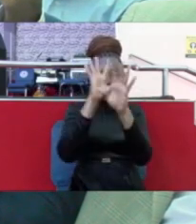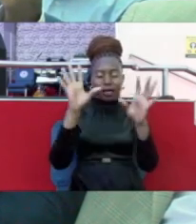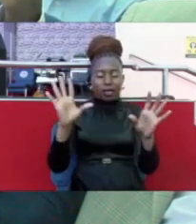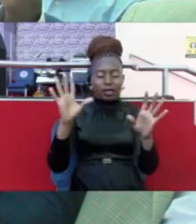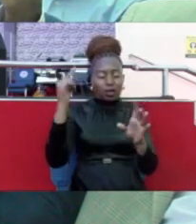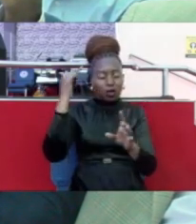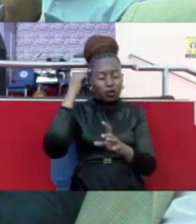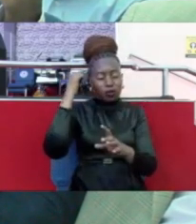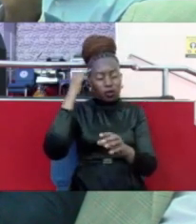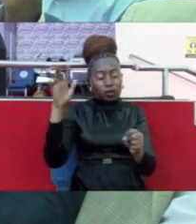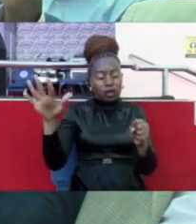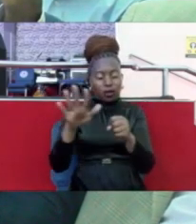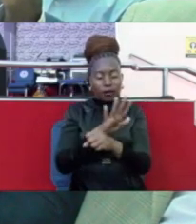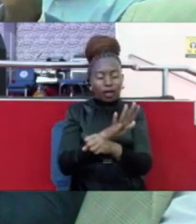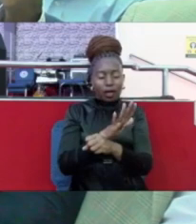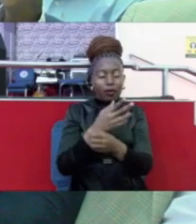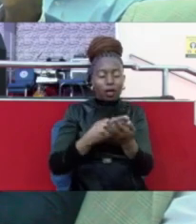and fill him with your Holy Spirit.